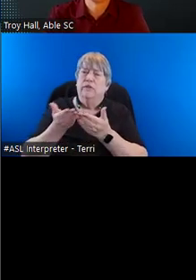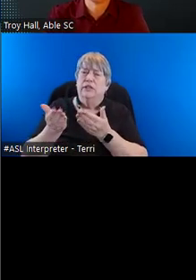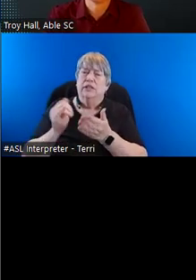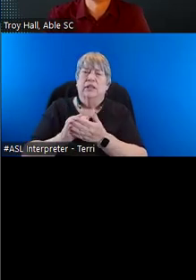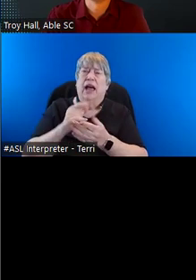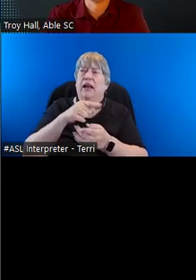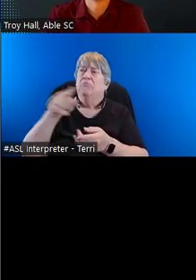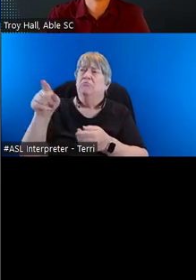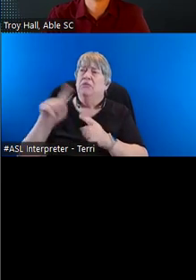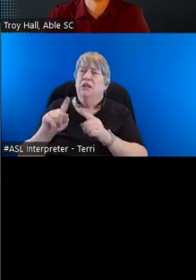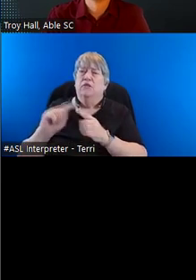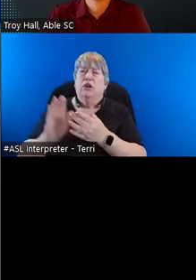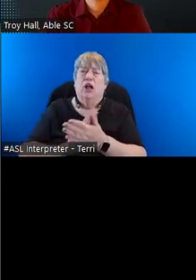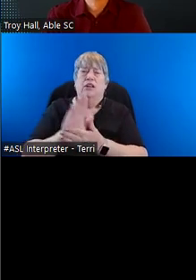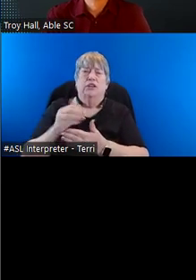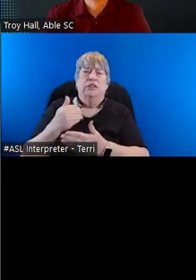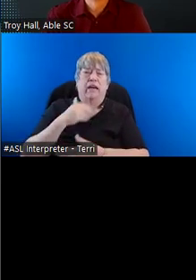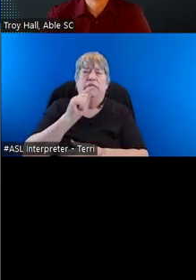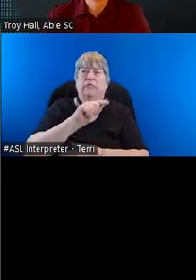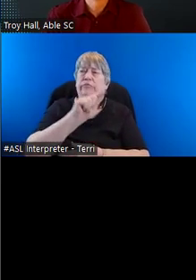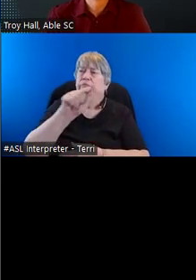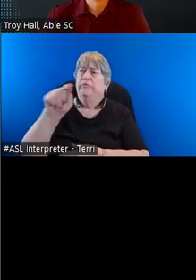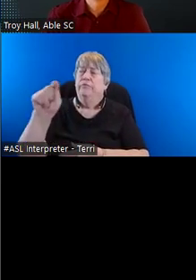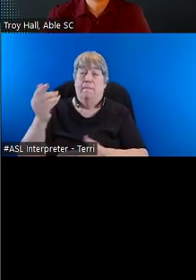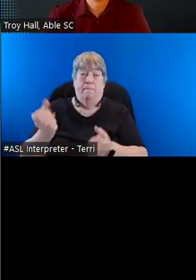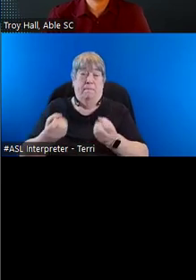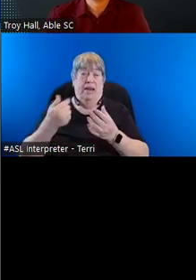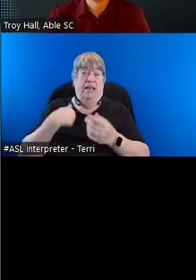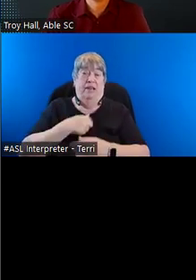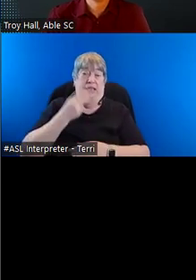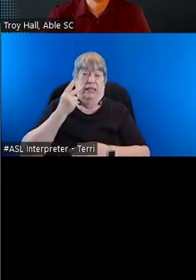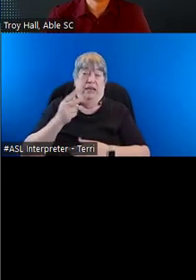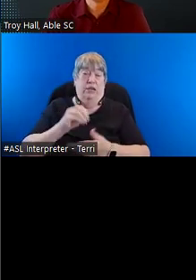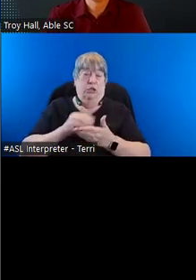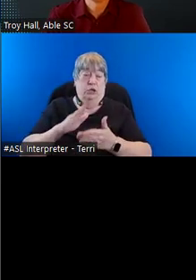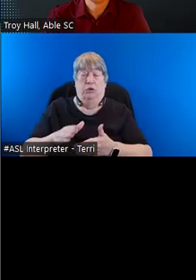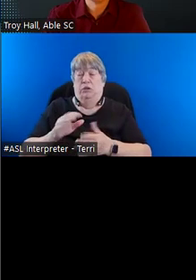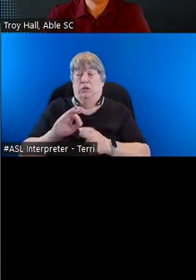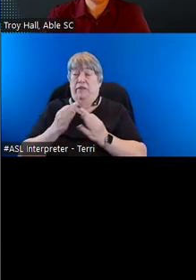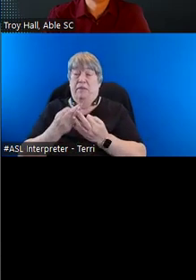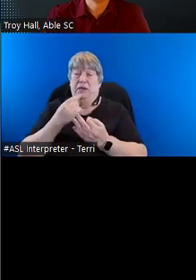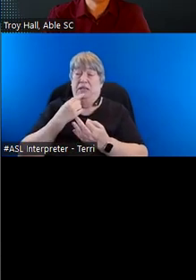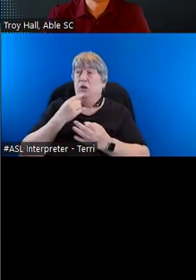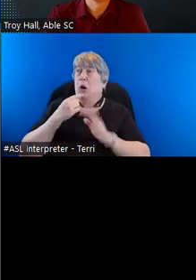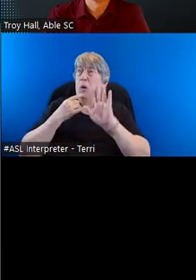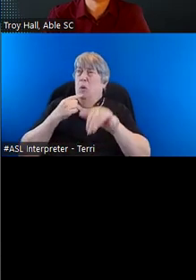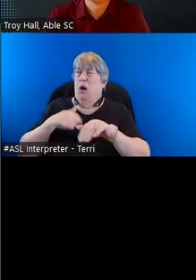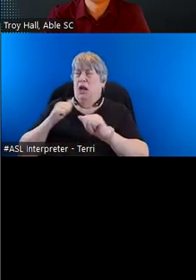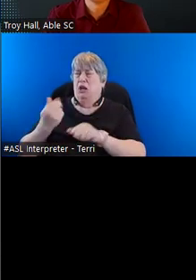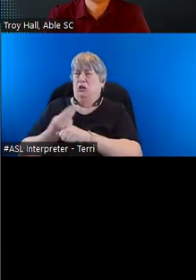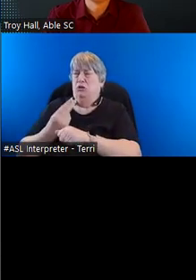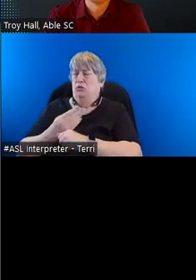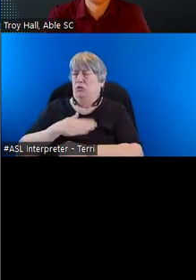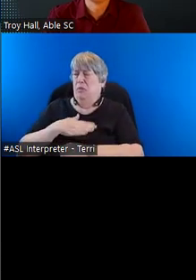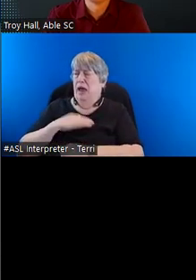settings. I'm sure a lot of us have probably seen students or families who think that they can just print out their IEP and then walk over to